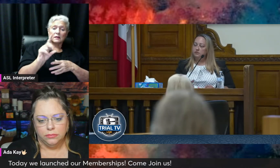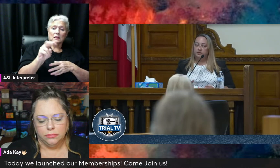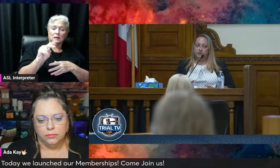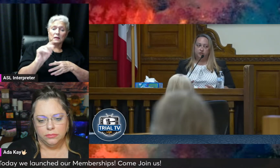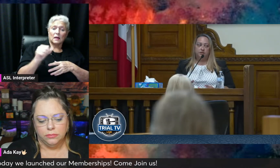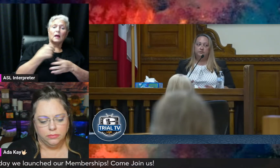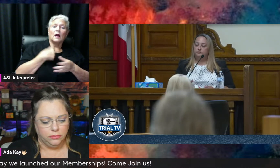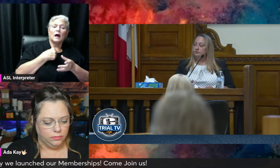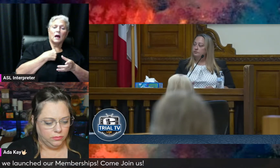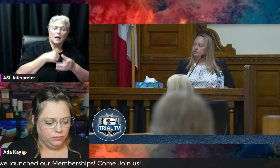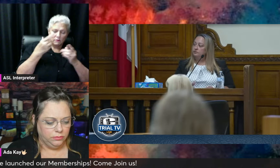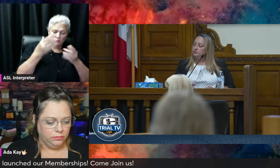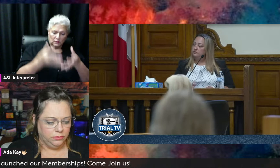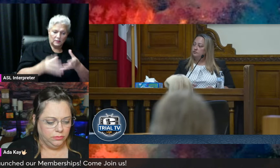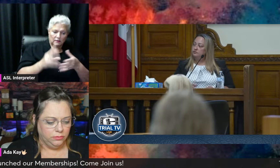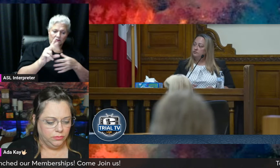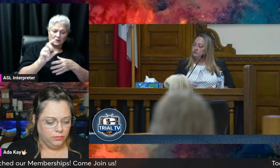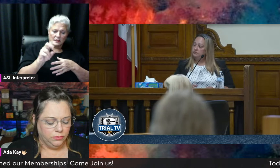touch. Potentially.